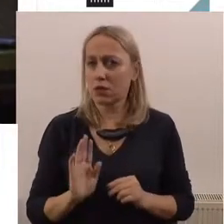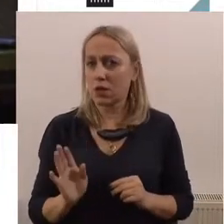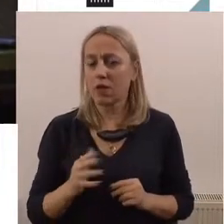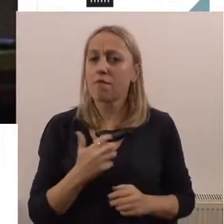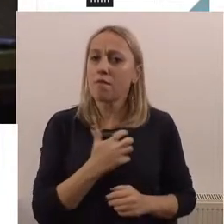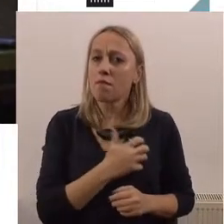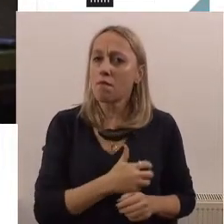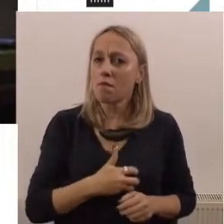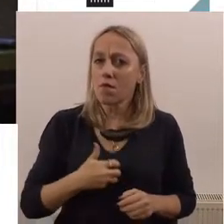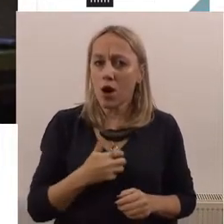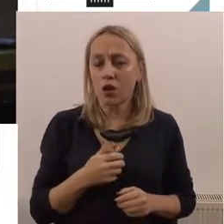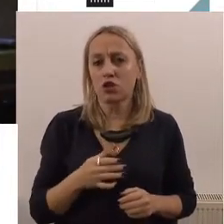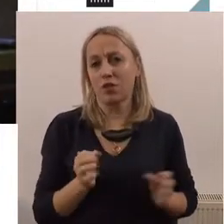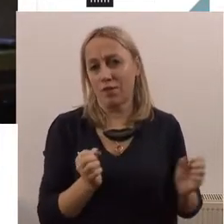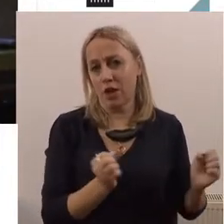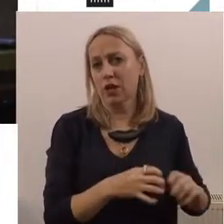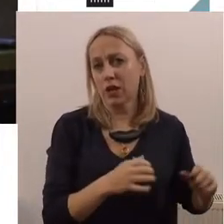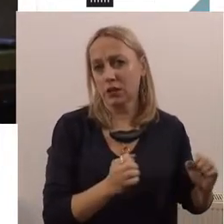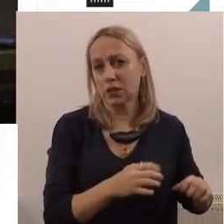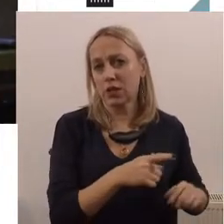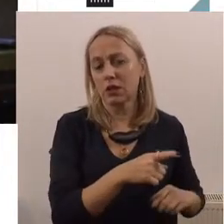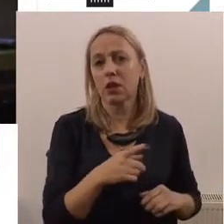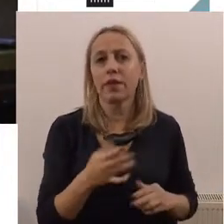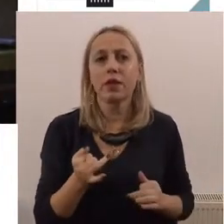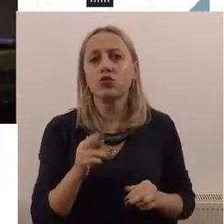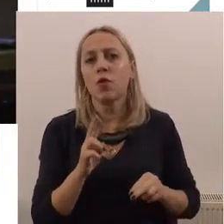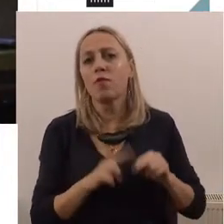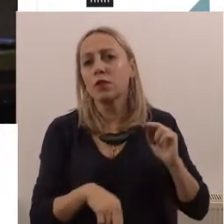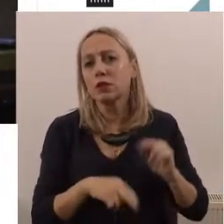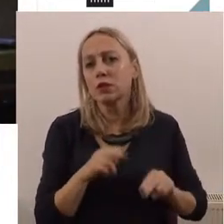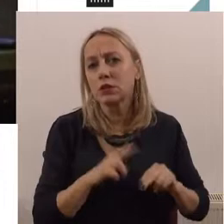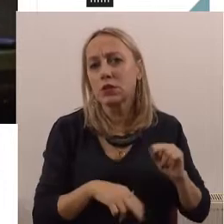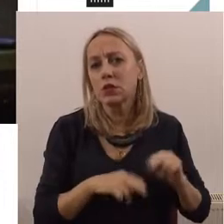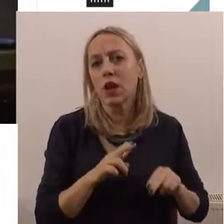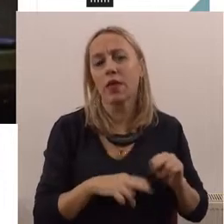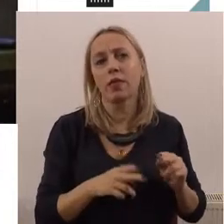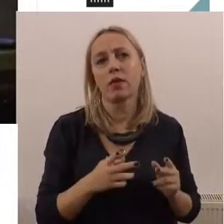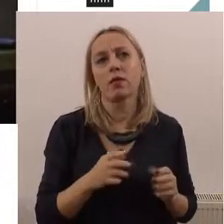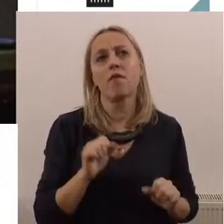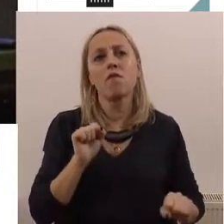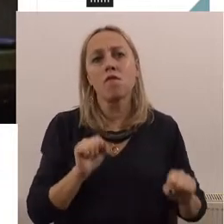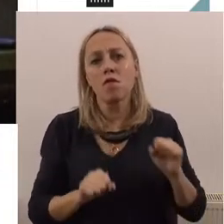toilet rooms, is not where it stops.